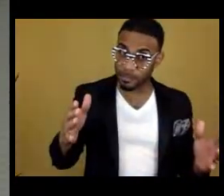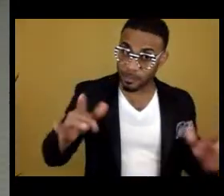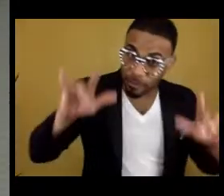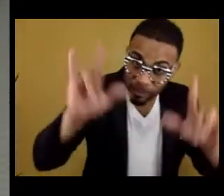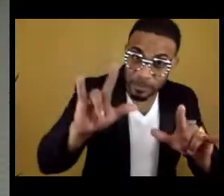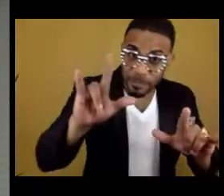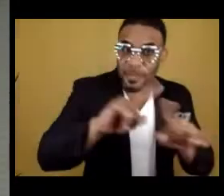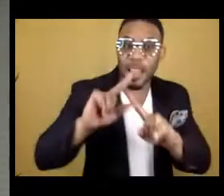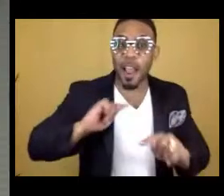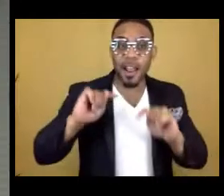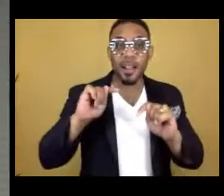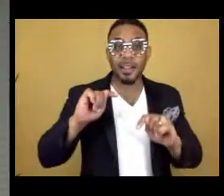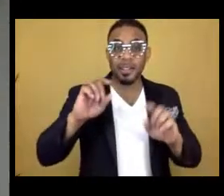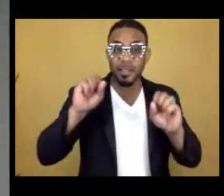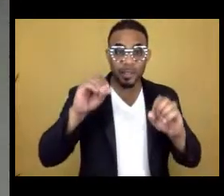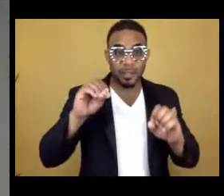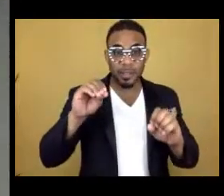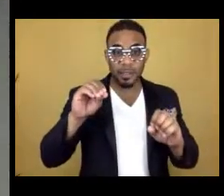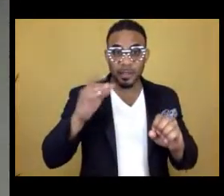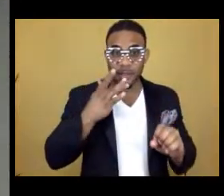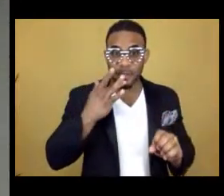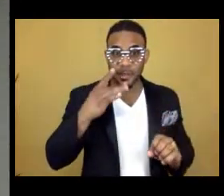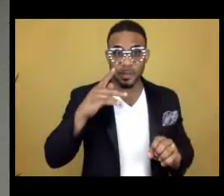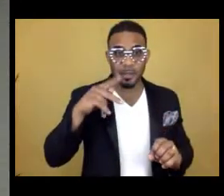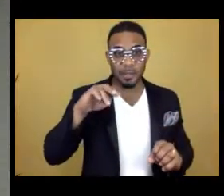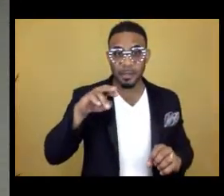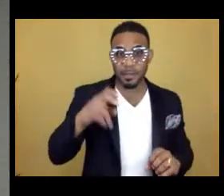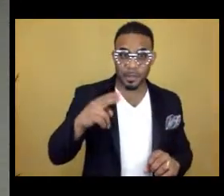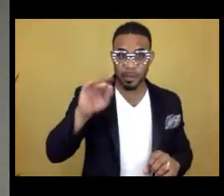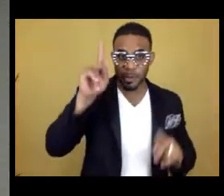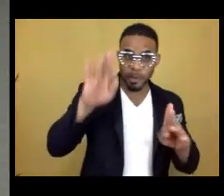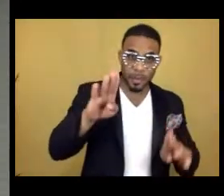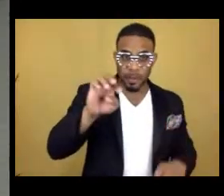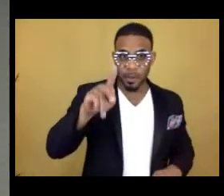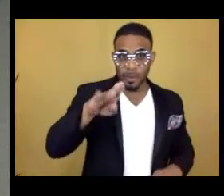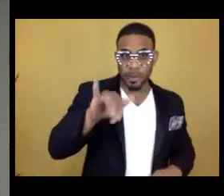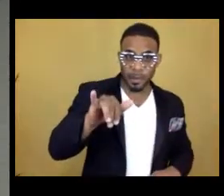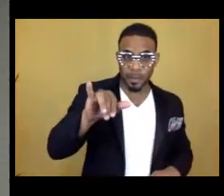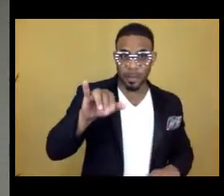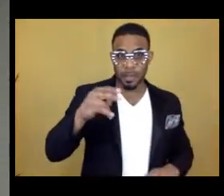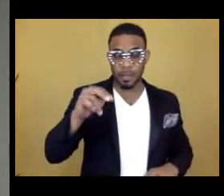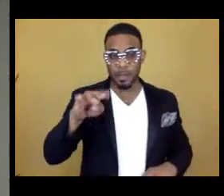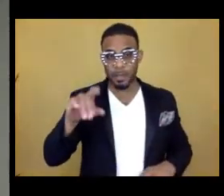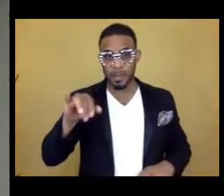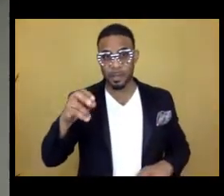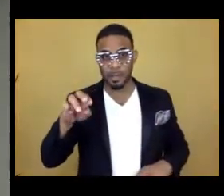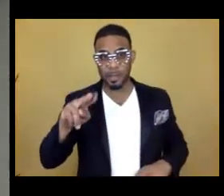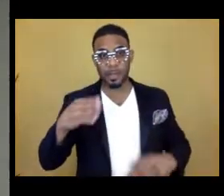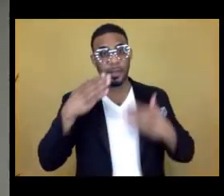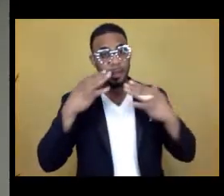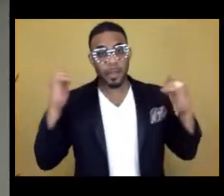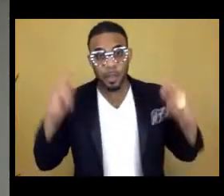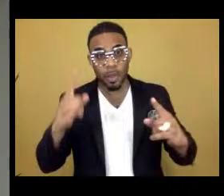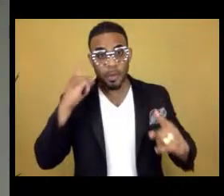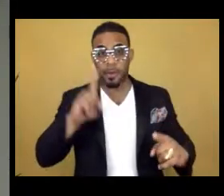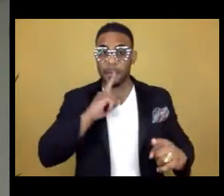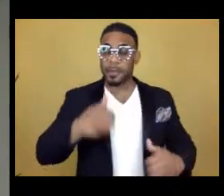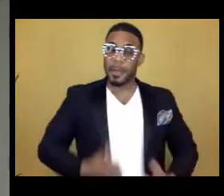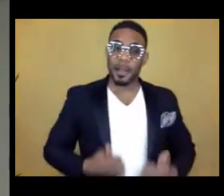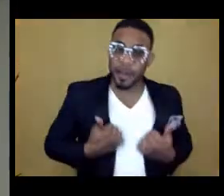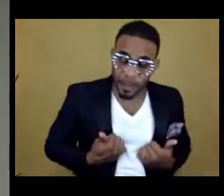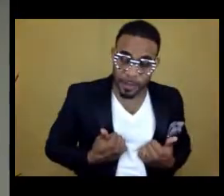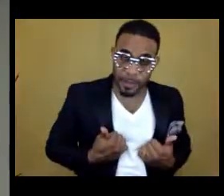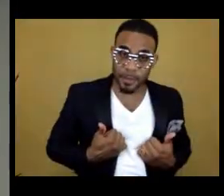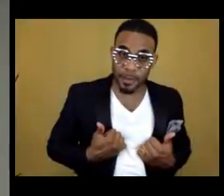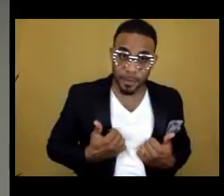and our genius, favorite Georgia Peach, Professor Brittany Chanel Johnson, thank you all for being in my life